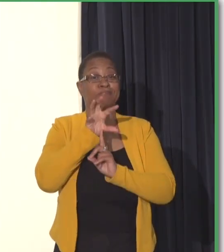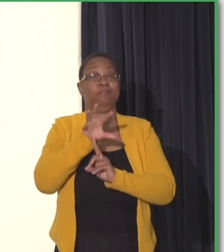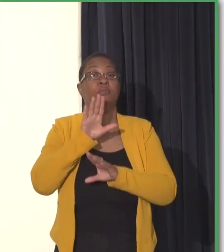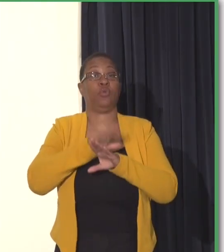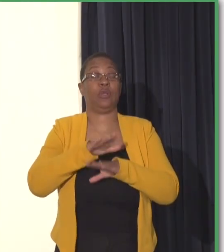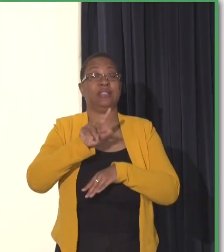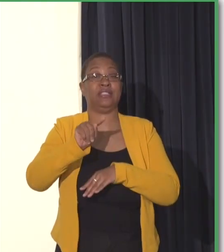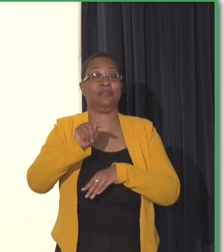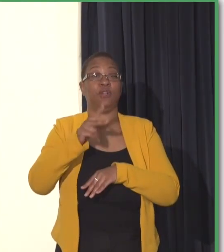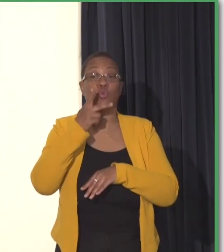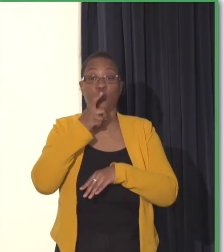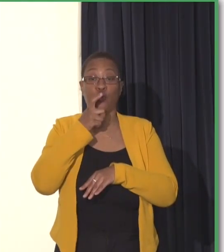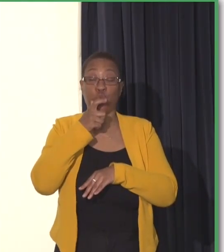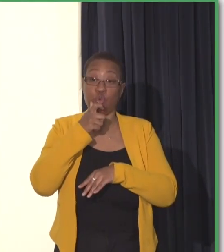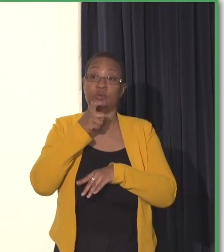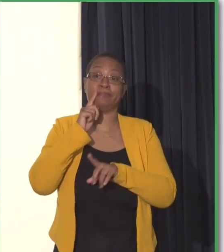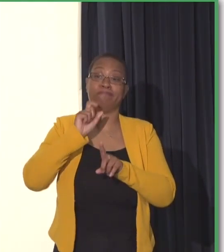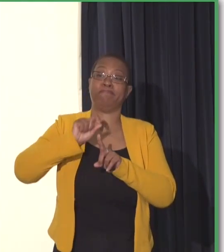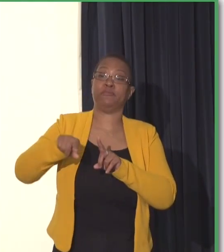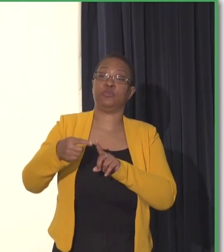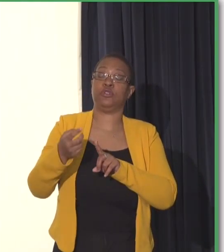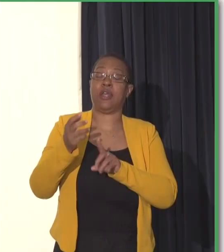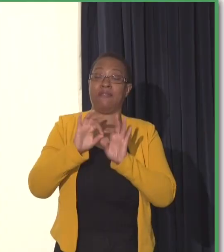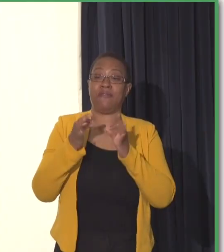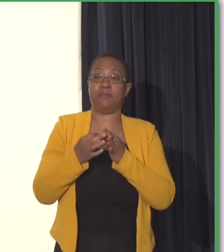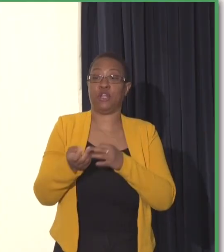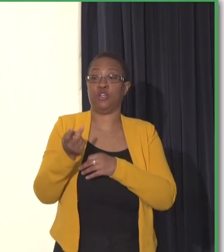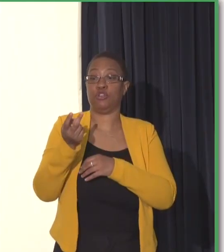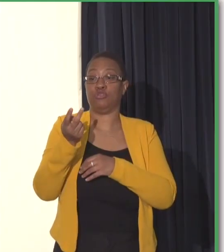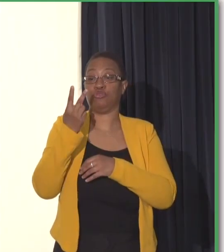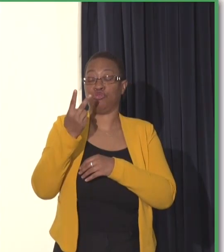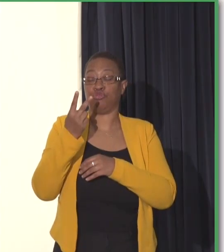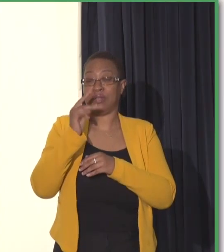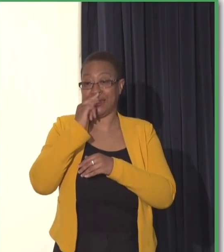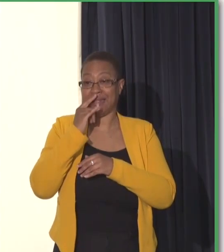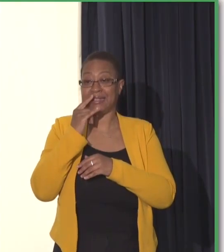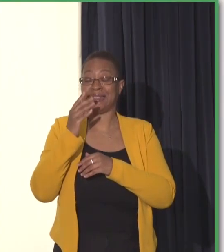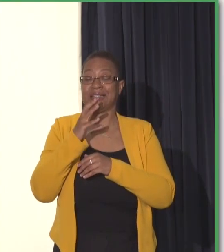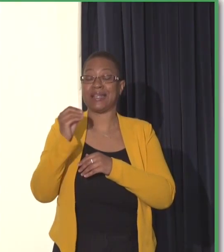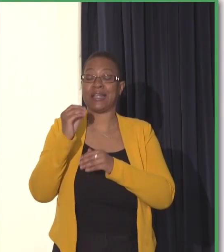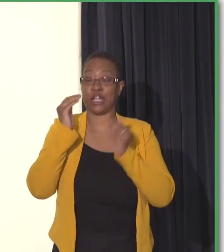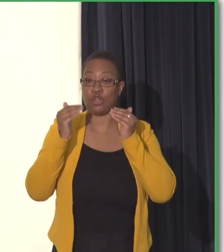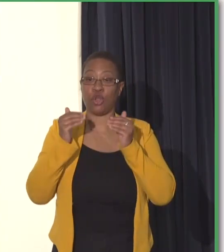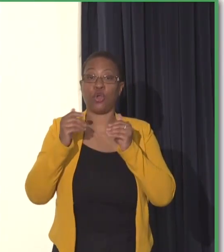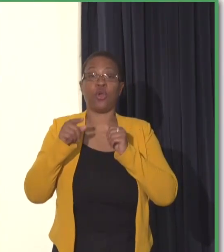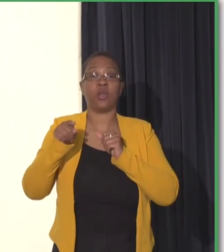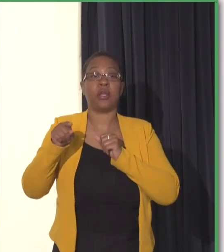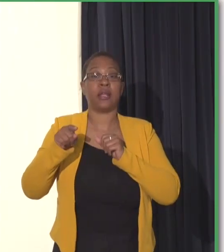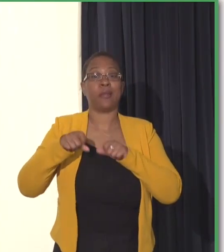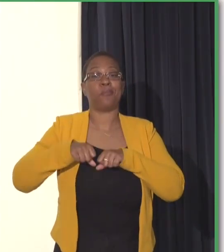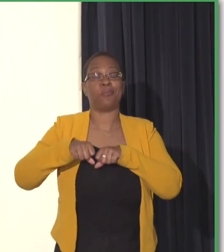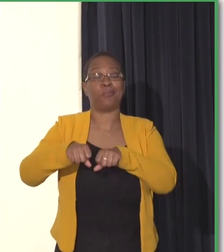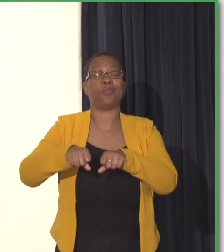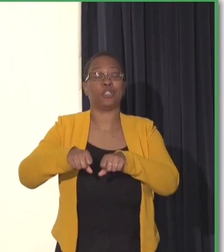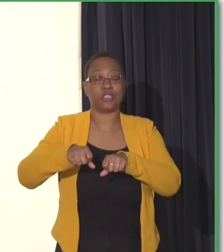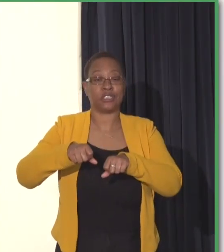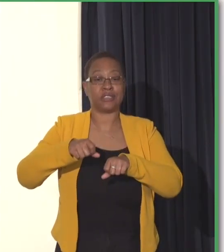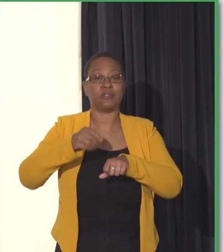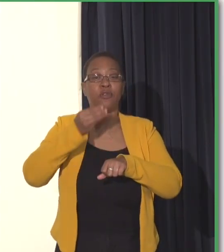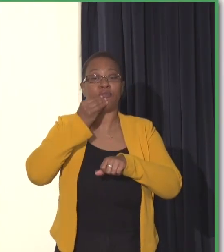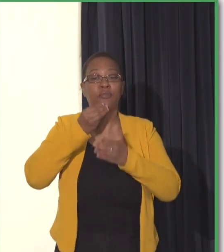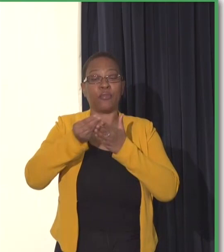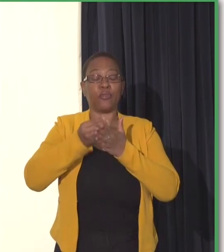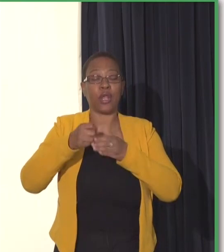who saw a family, 3 kids, I got 2 kids and an adult, pushing supermarket baskets down the